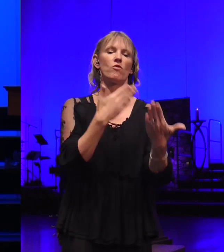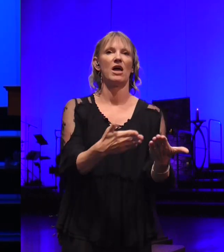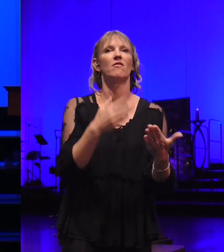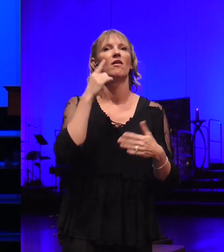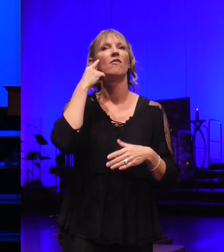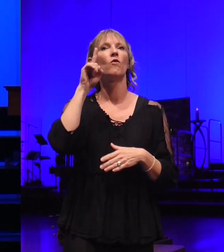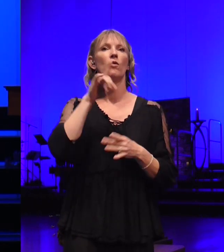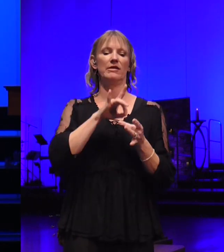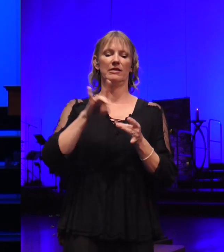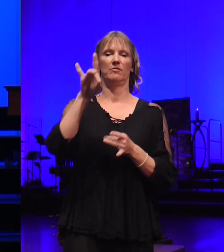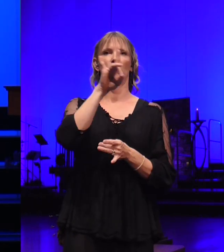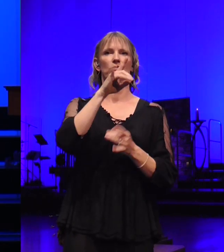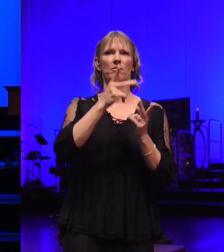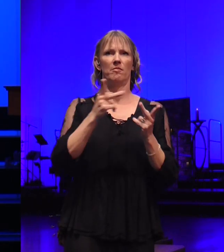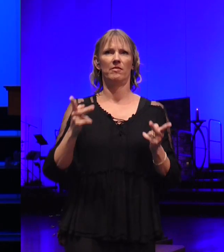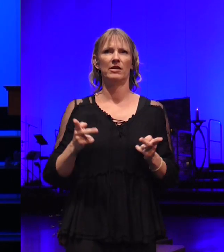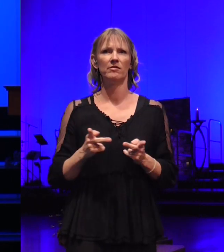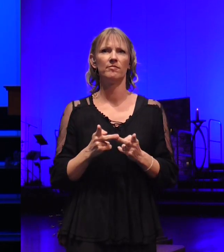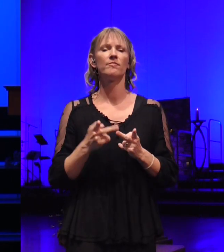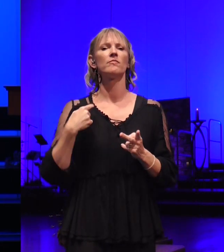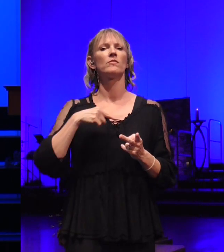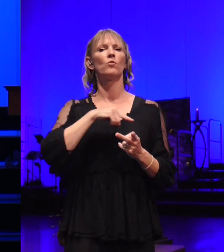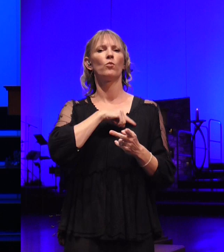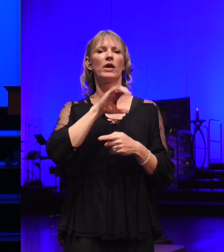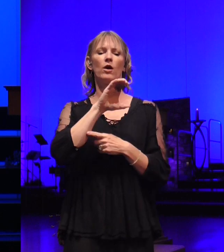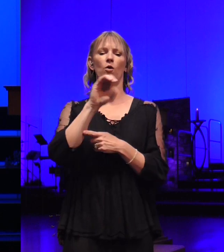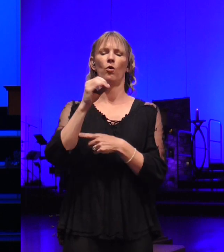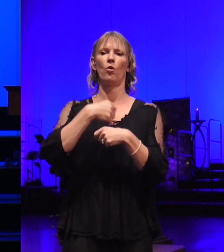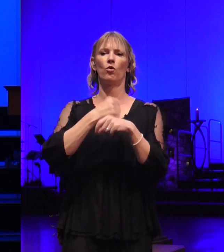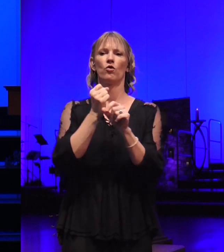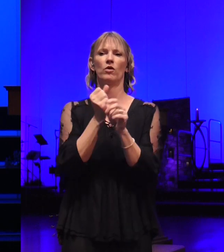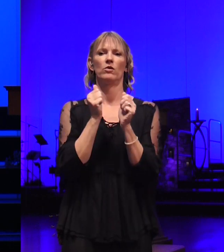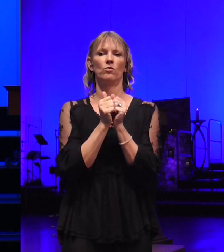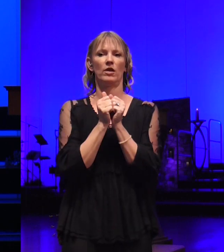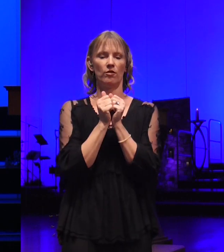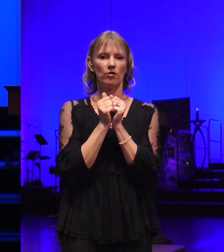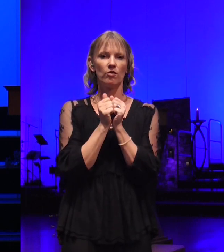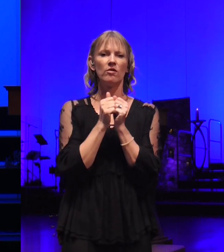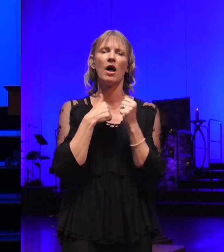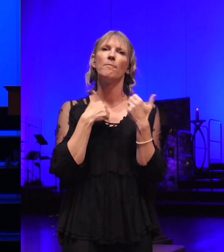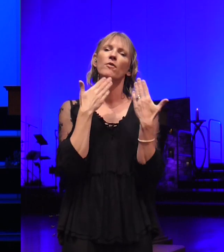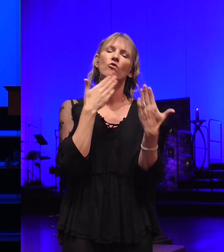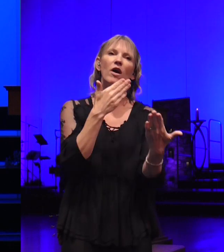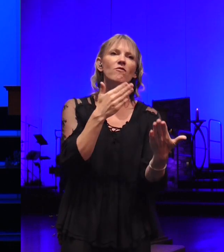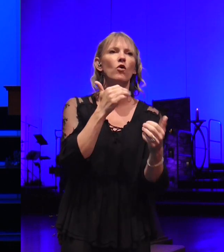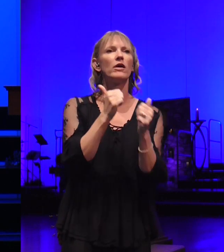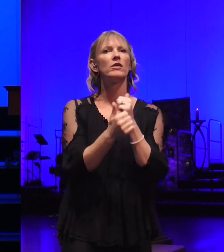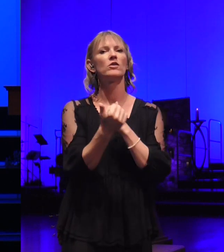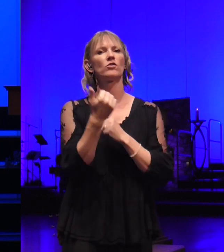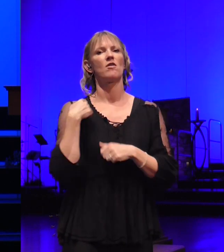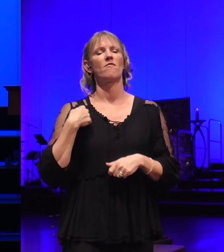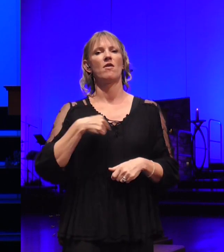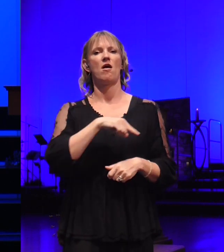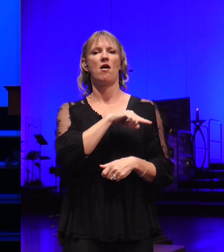the spiritual sanctuary that we co-create together. I'm so grateful for each of us who allows